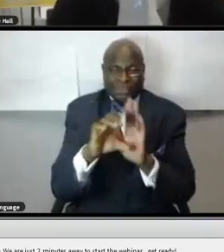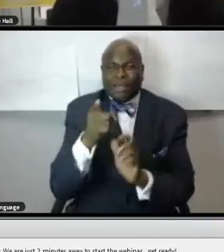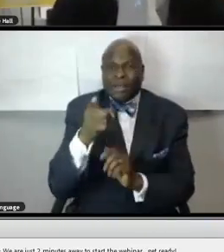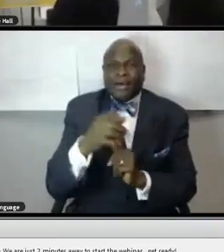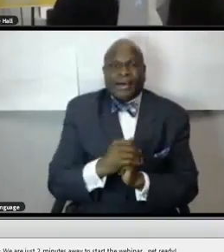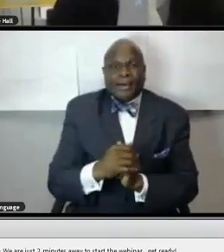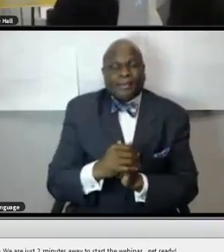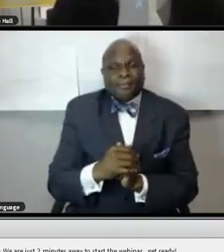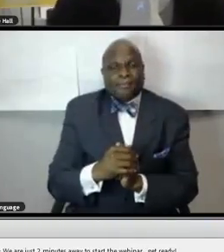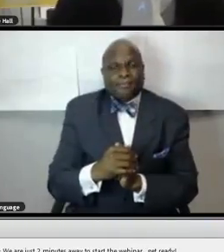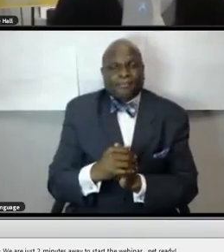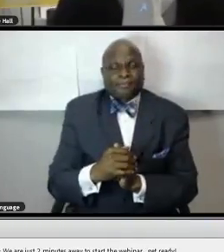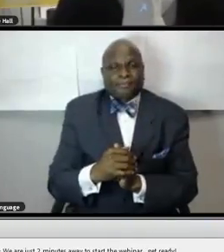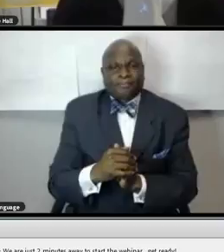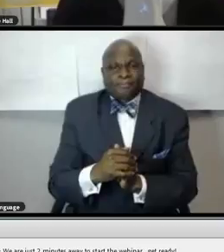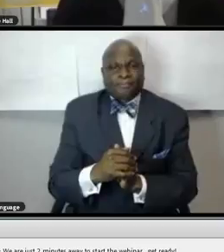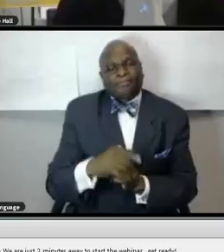are